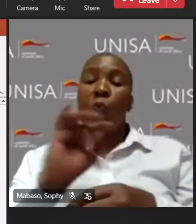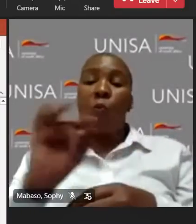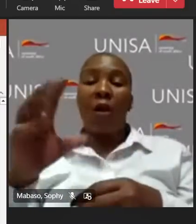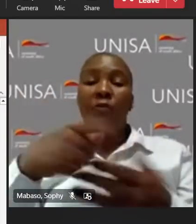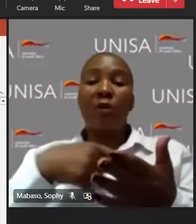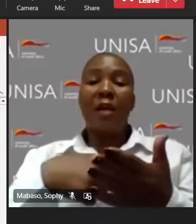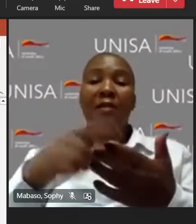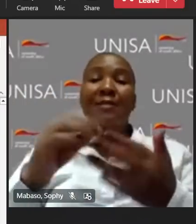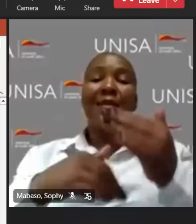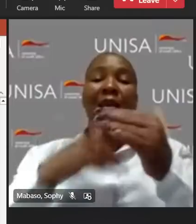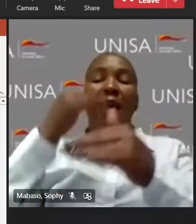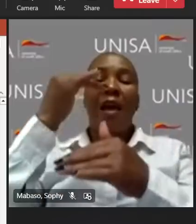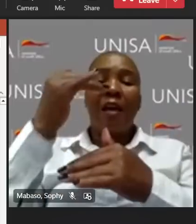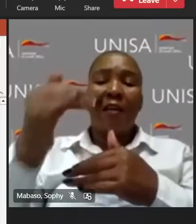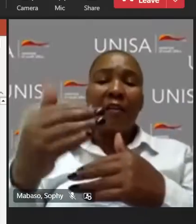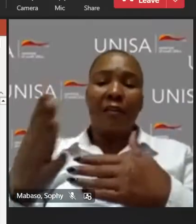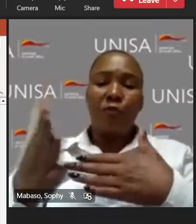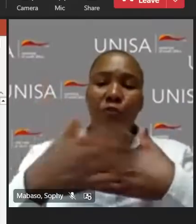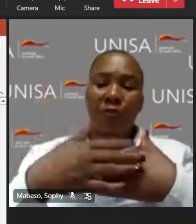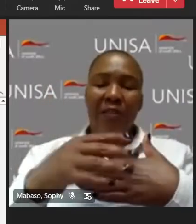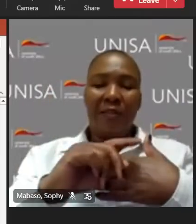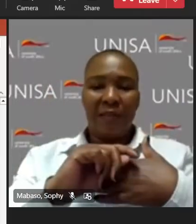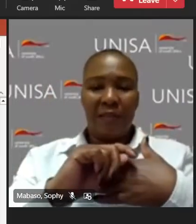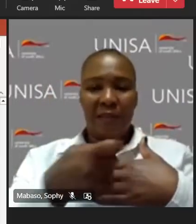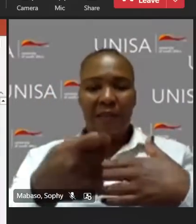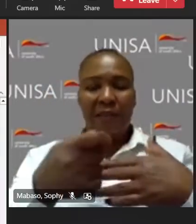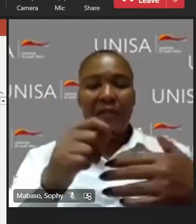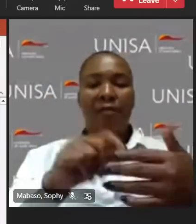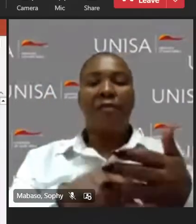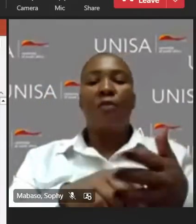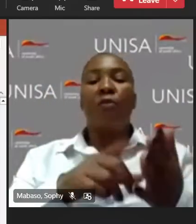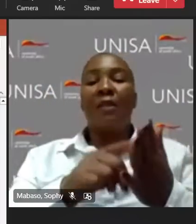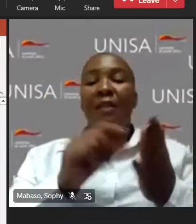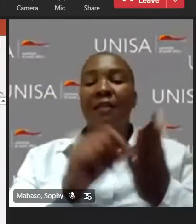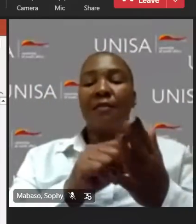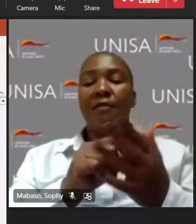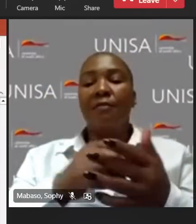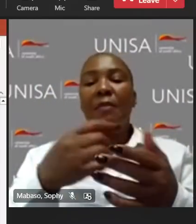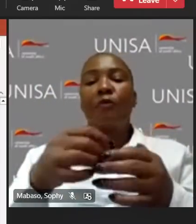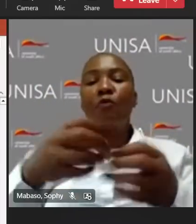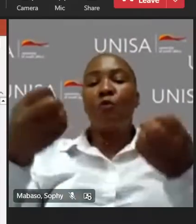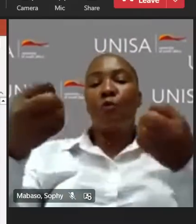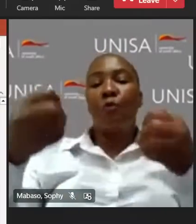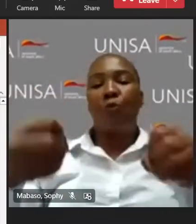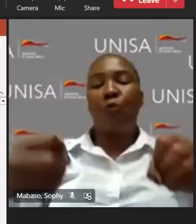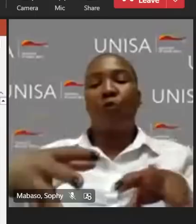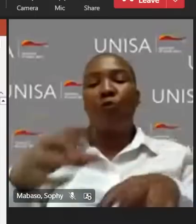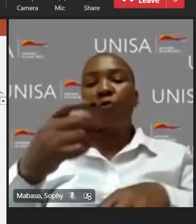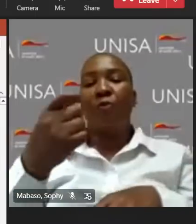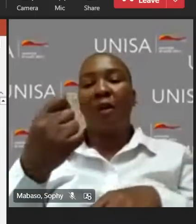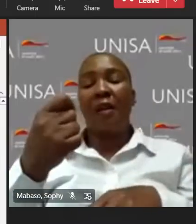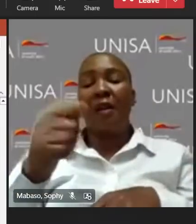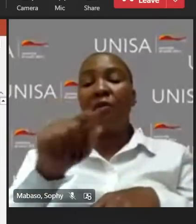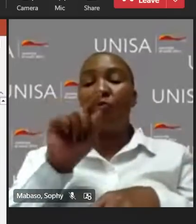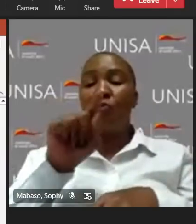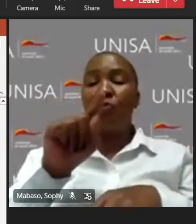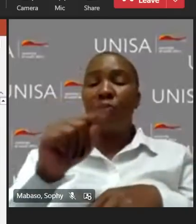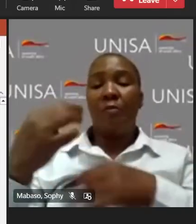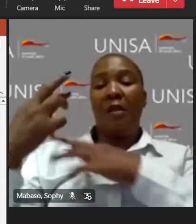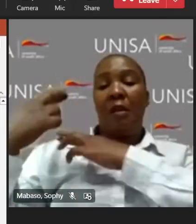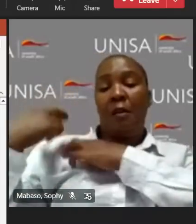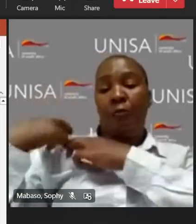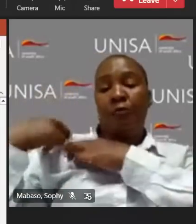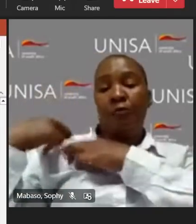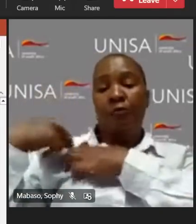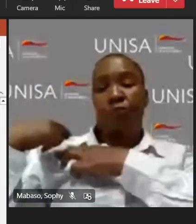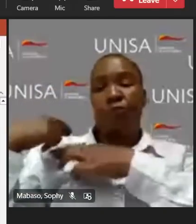if you cancel after the 31st of August, then you forfeit all your fees and you will be liable to pay